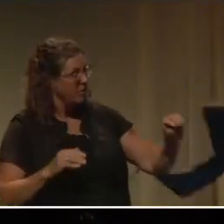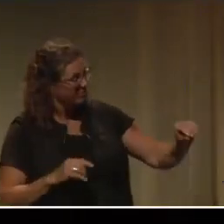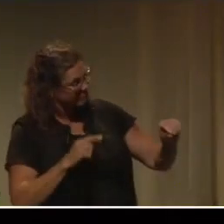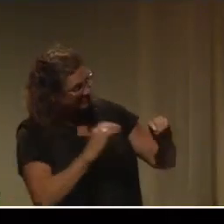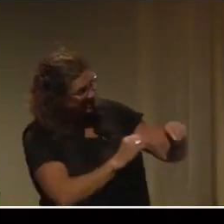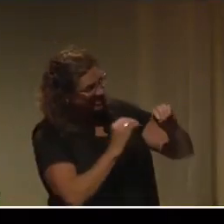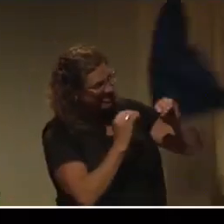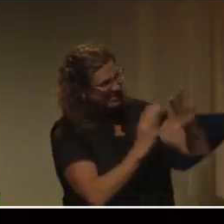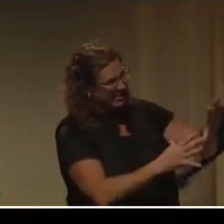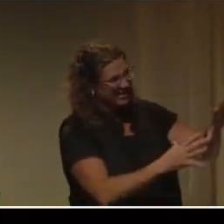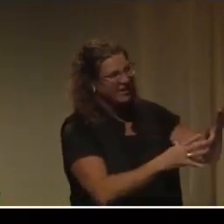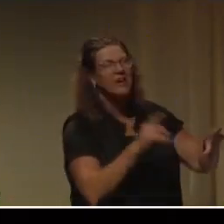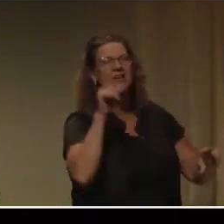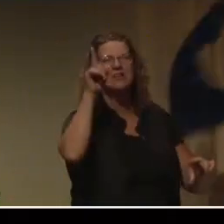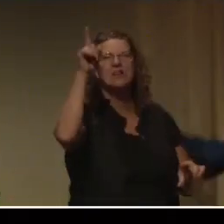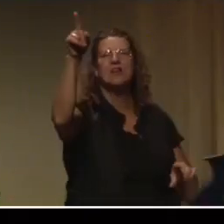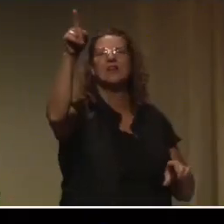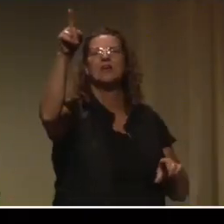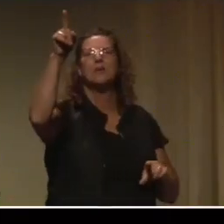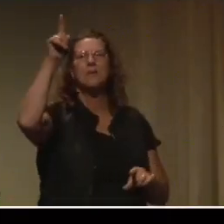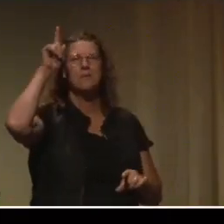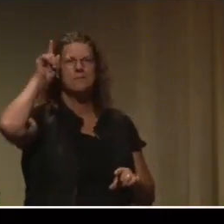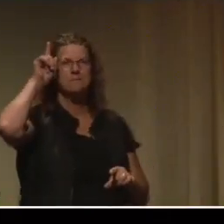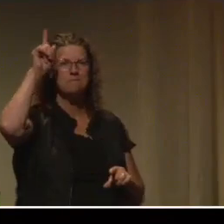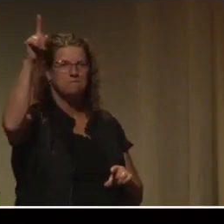Nothing is better than